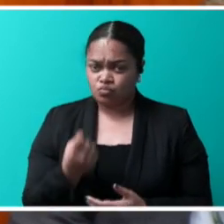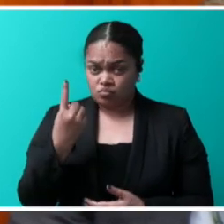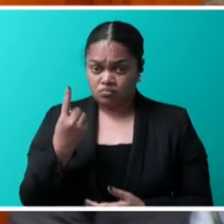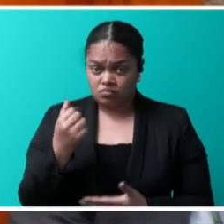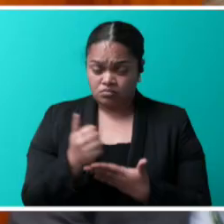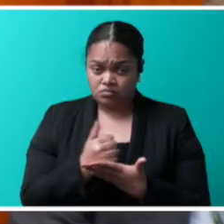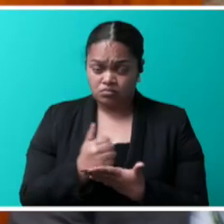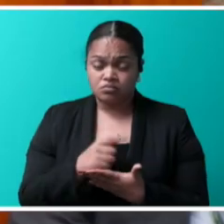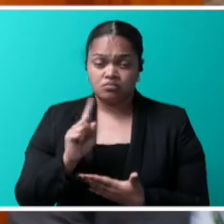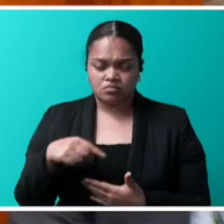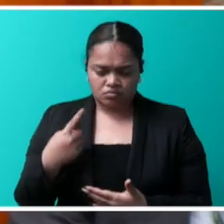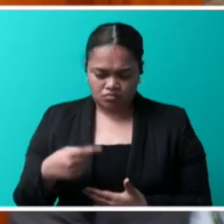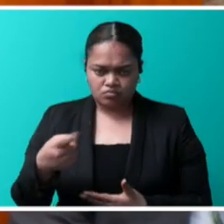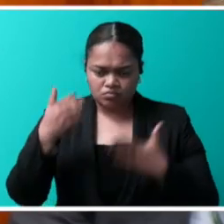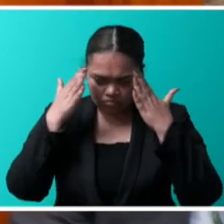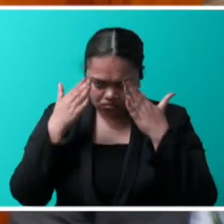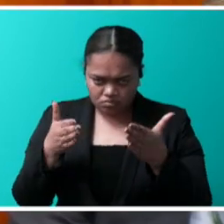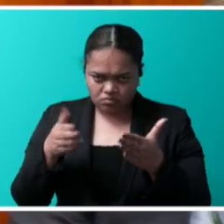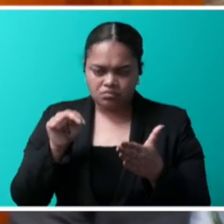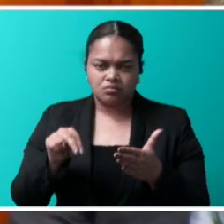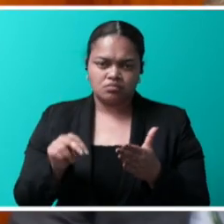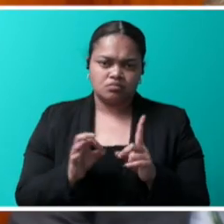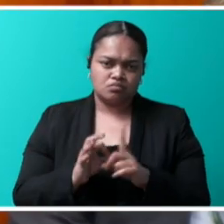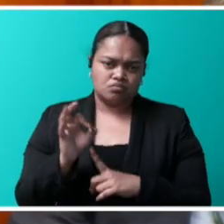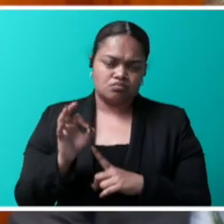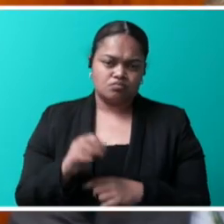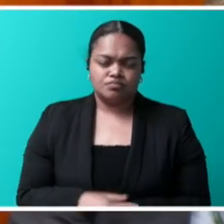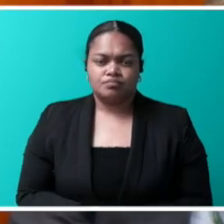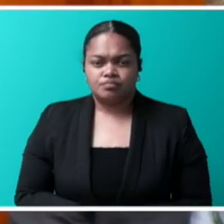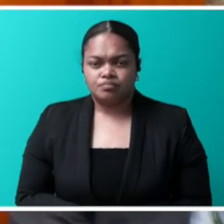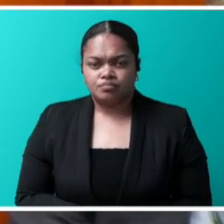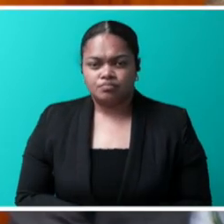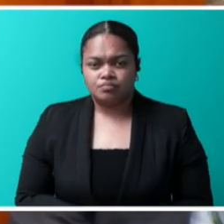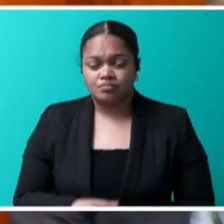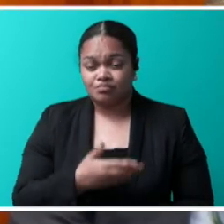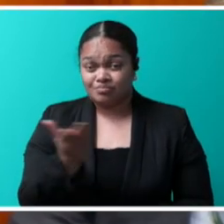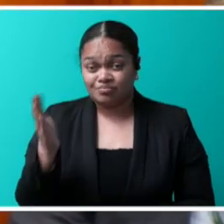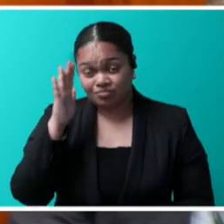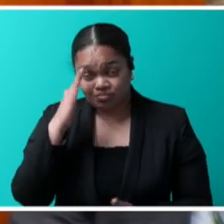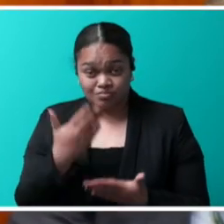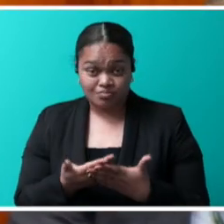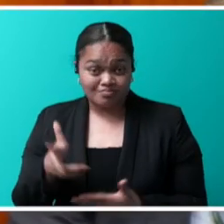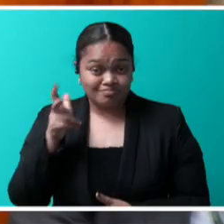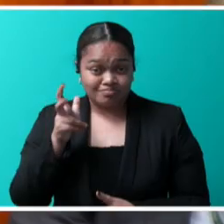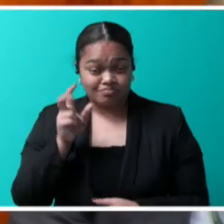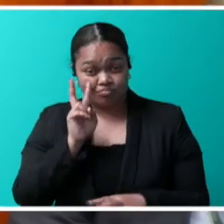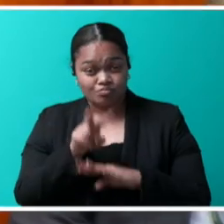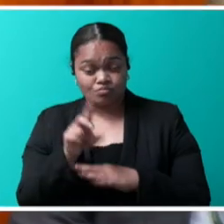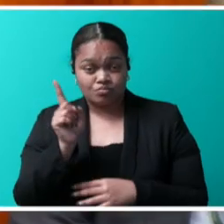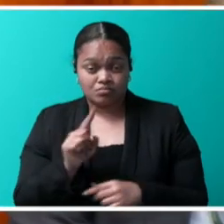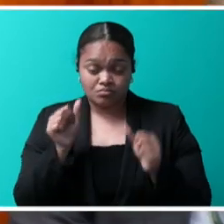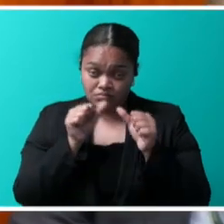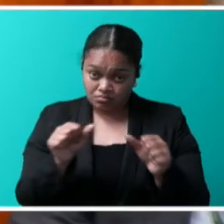require continuous attention and improvement. And to the students who may be listening in today, the agriculture